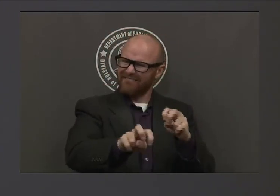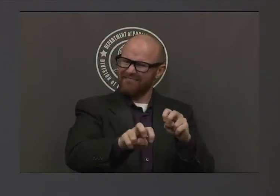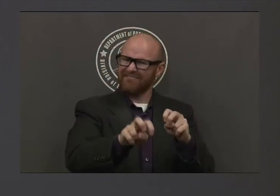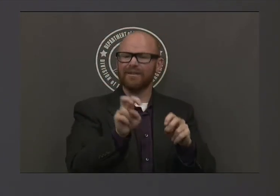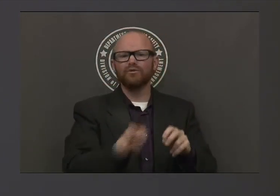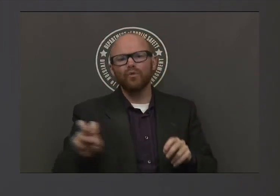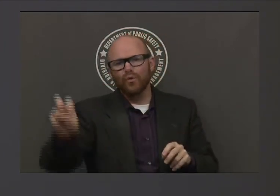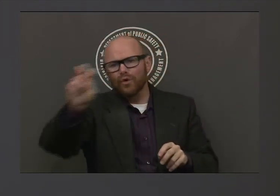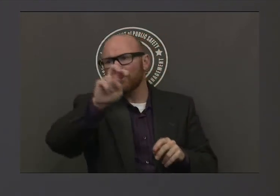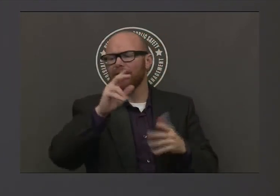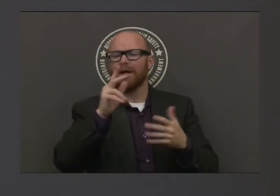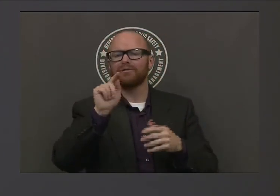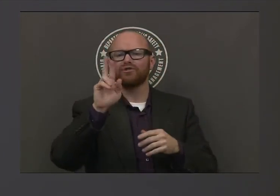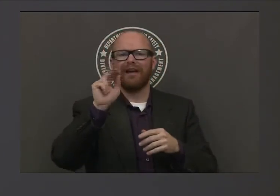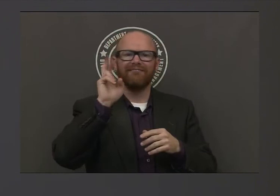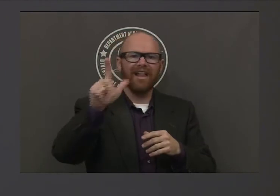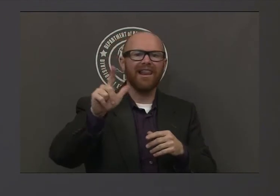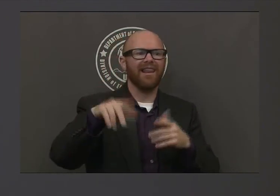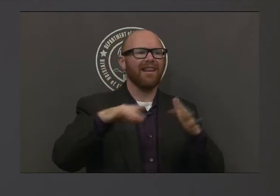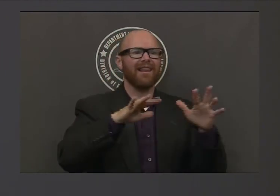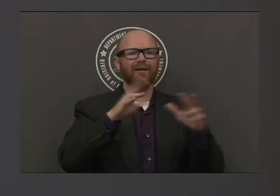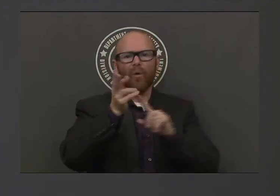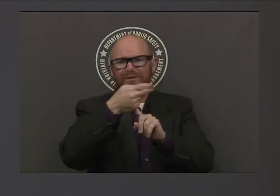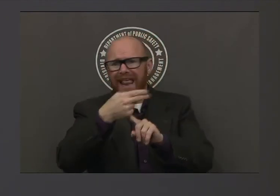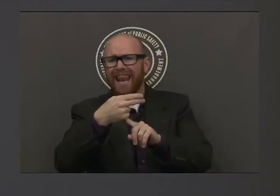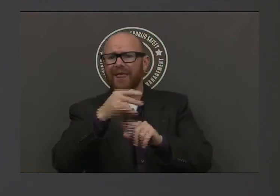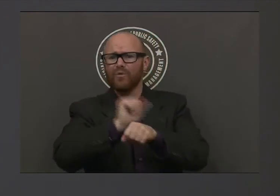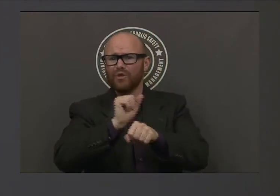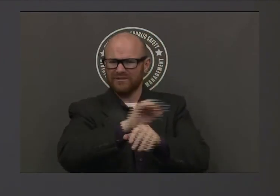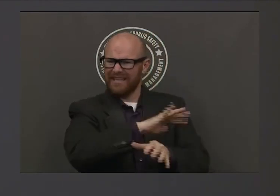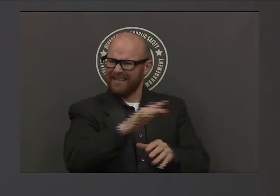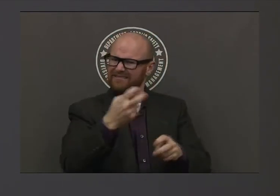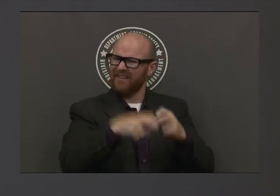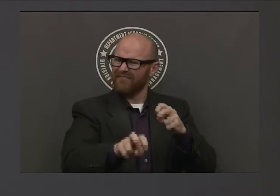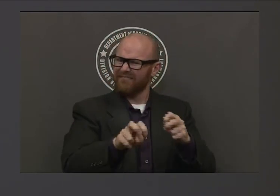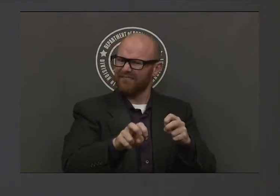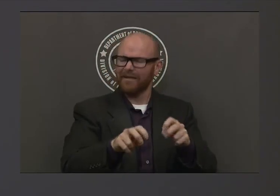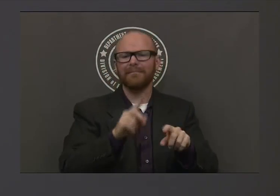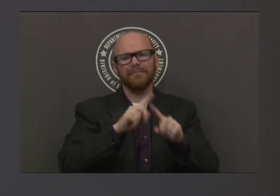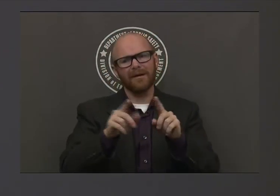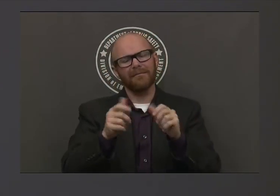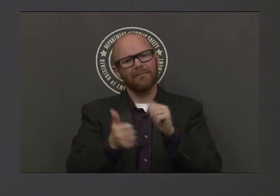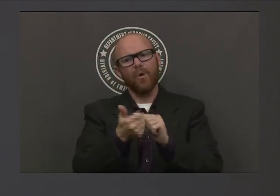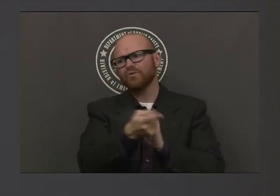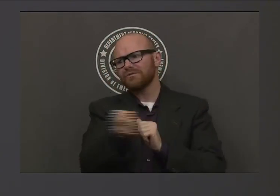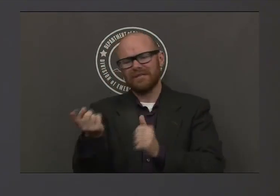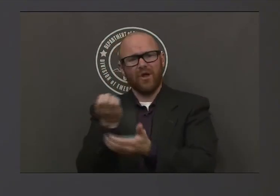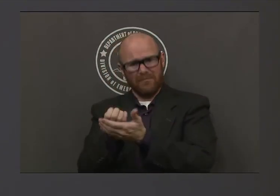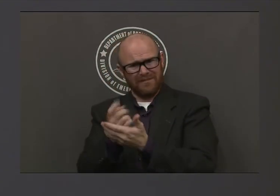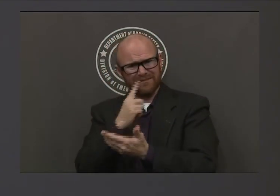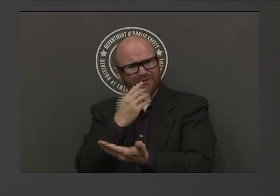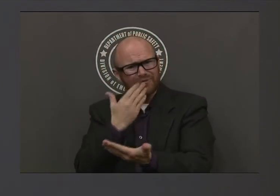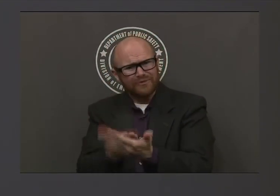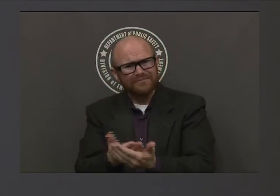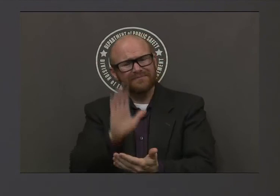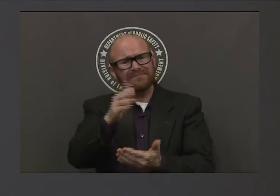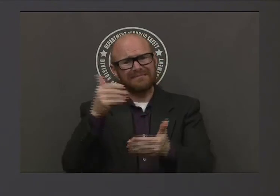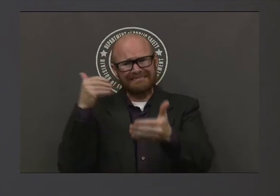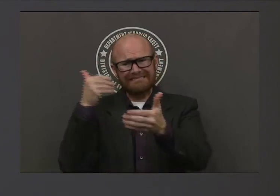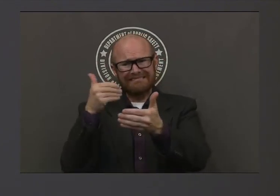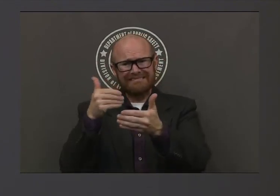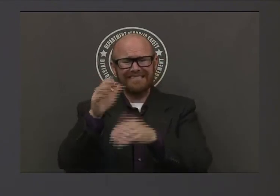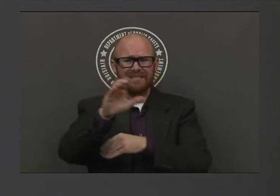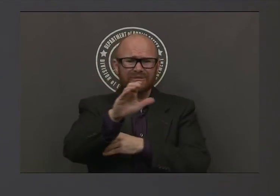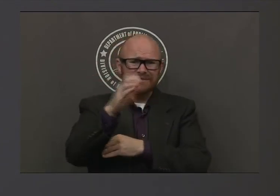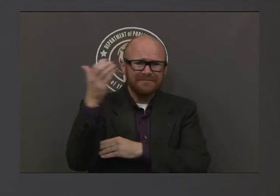we celebrate the holidays and meet with family and friends, hopefully in smaller groups for shorter time frames within